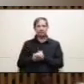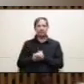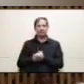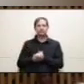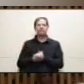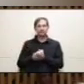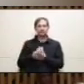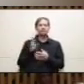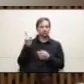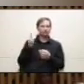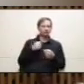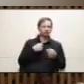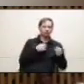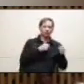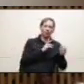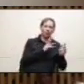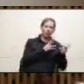will be done.